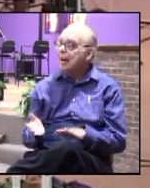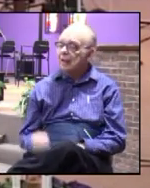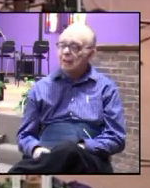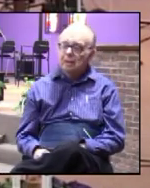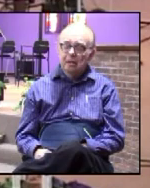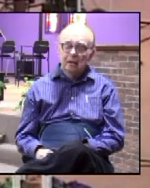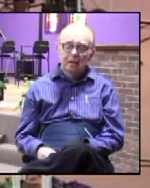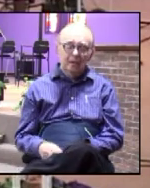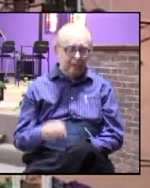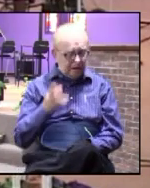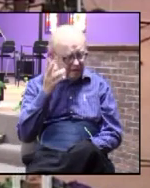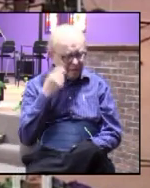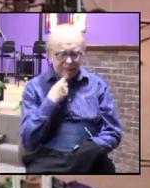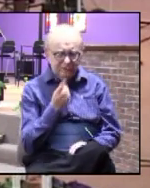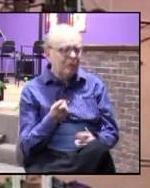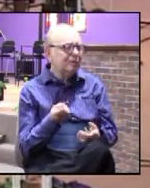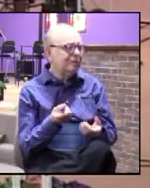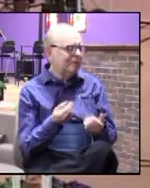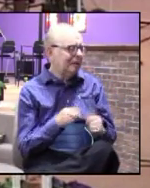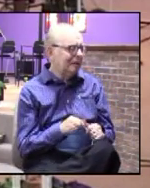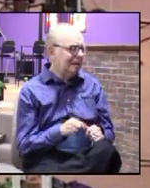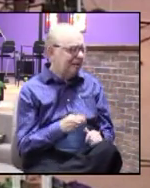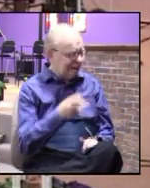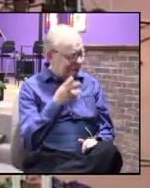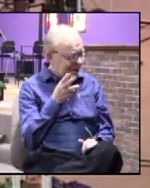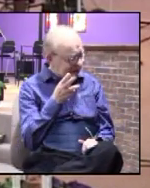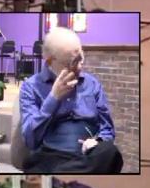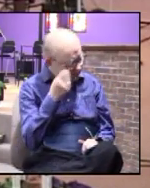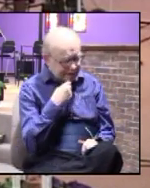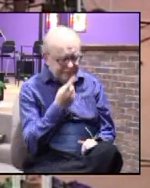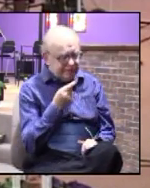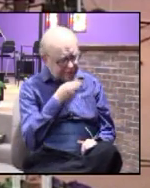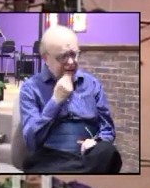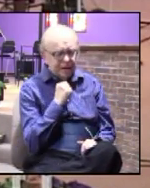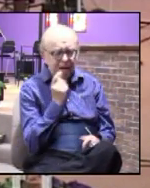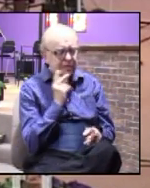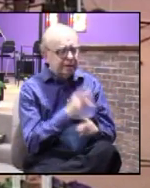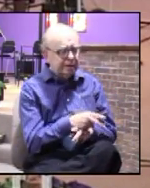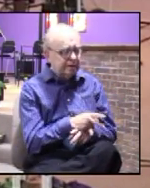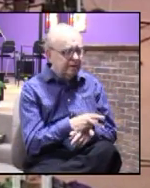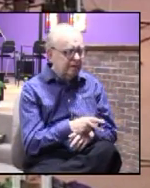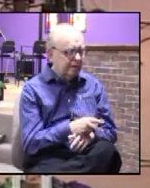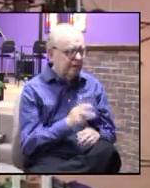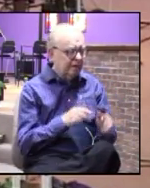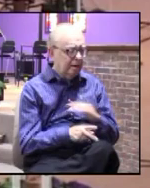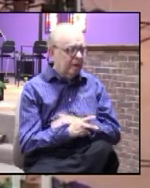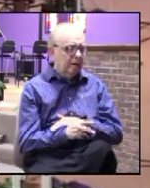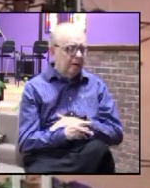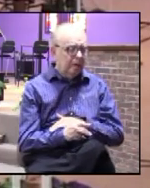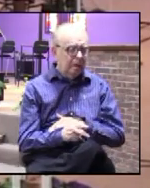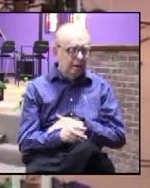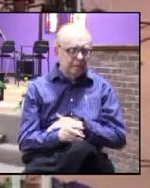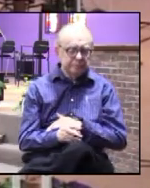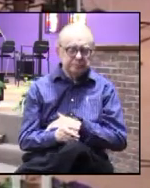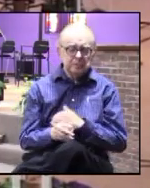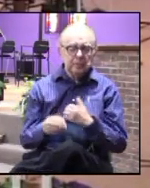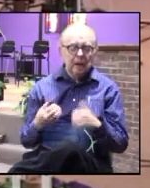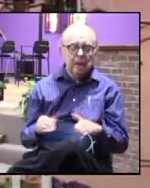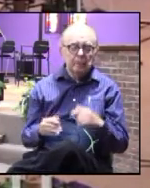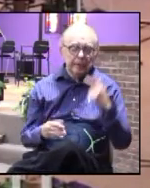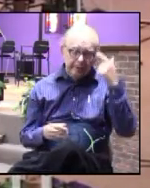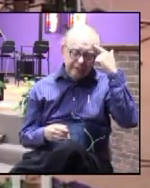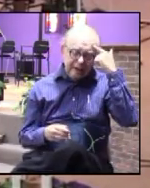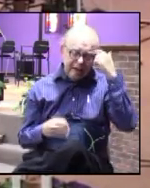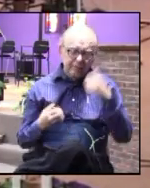He's God, come on. He's not going to kill you. He played the mental task, the mental